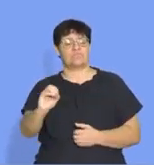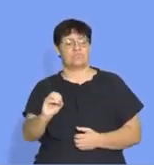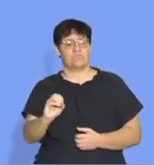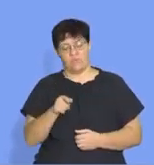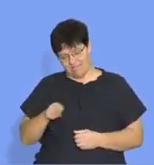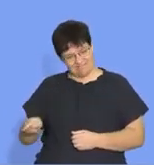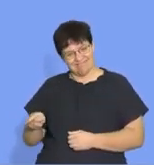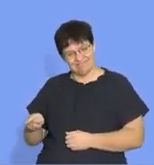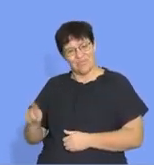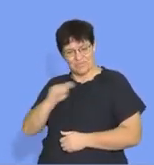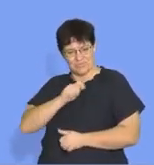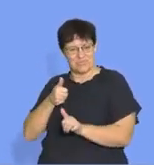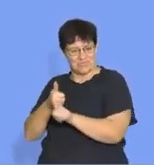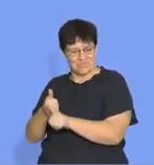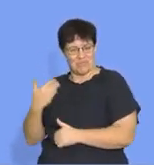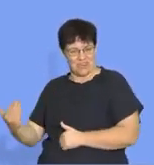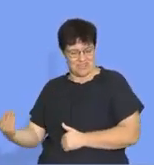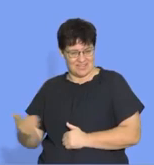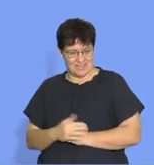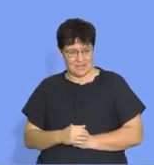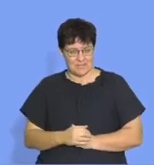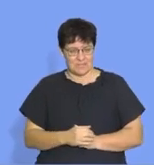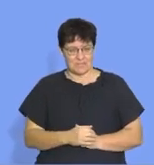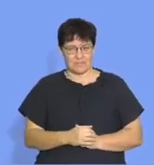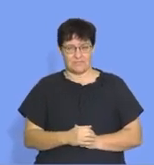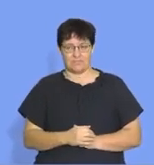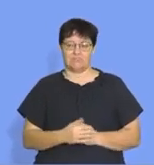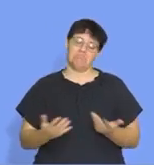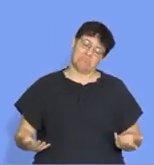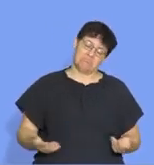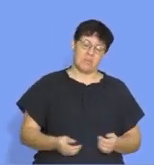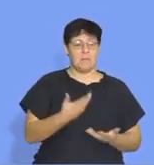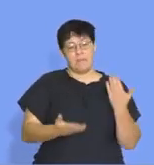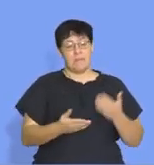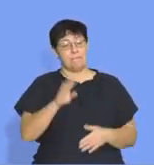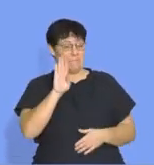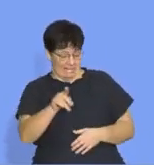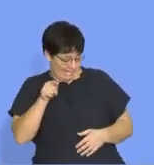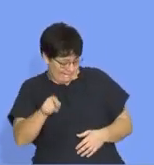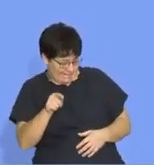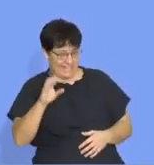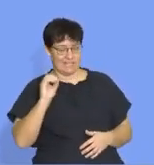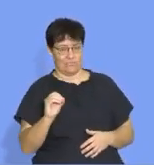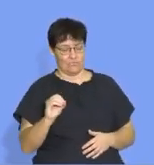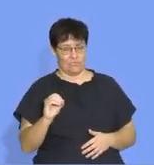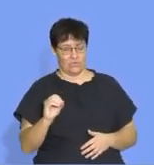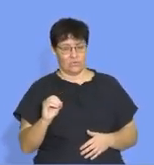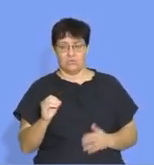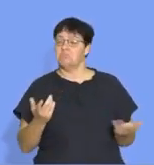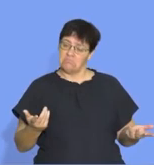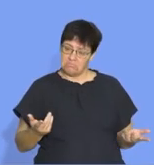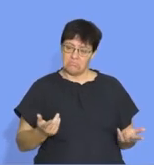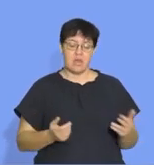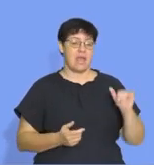me the right-hand side there. Now, let's take if B is the one that is zero, it will